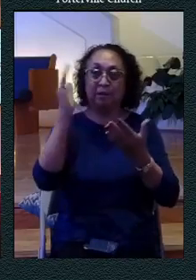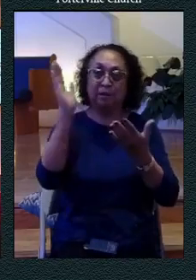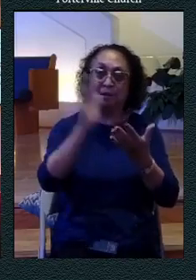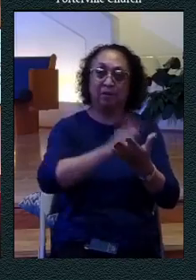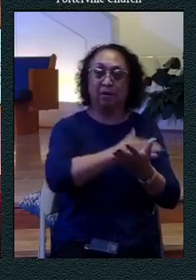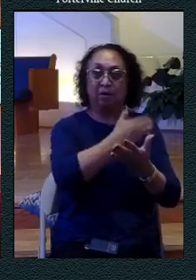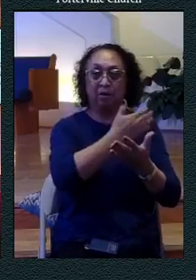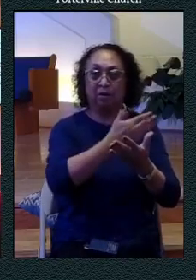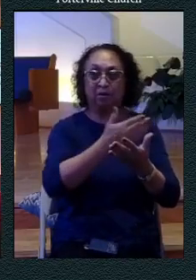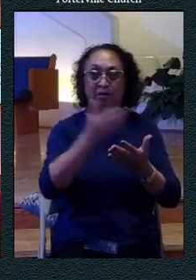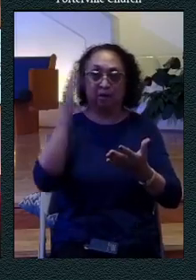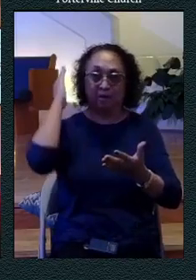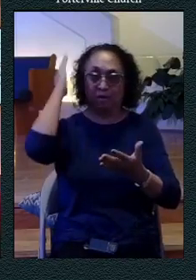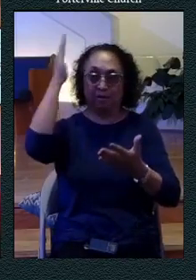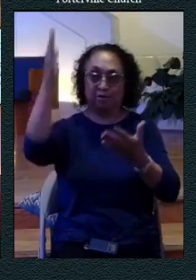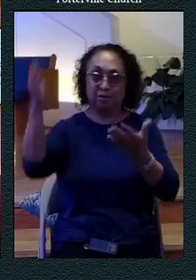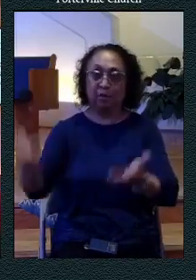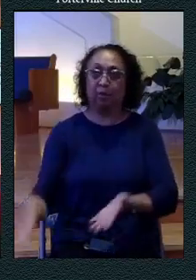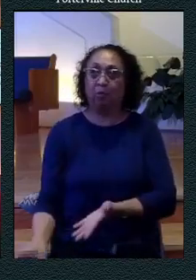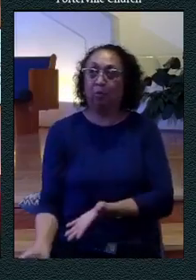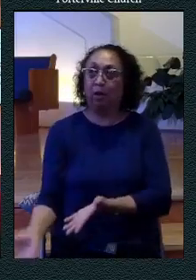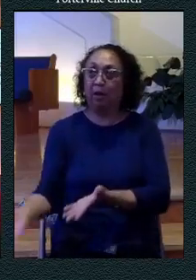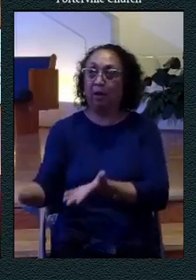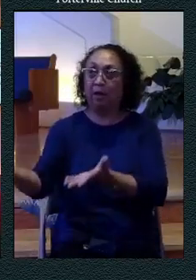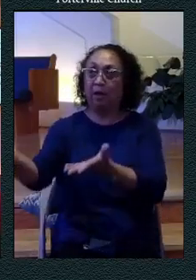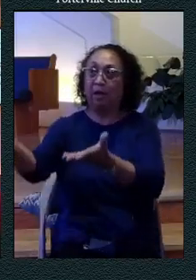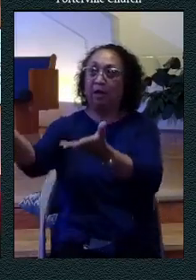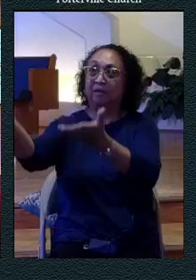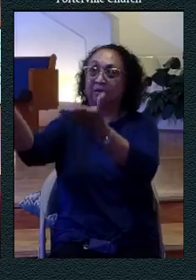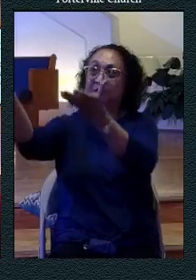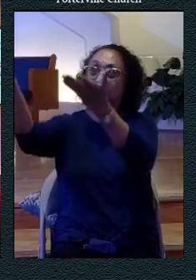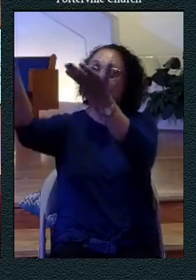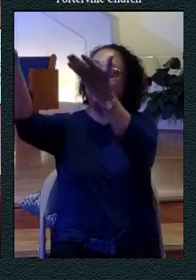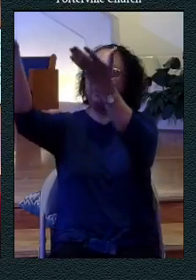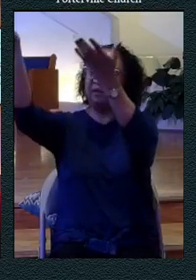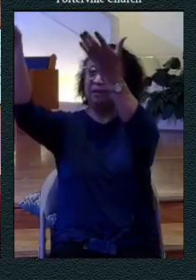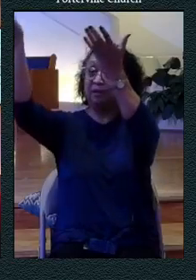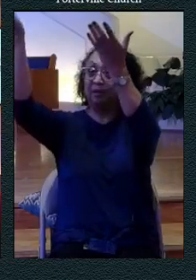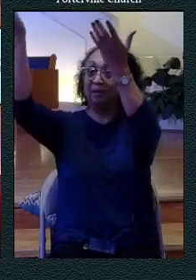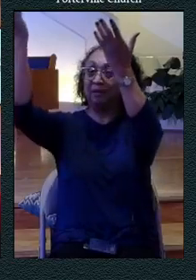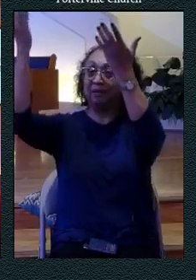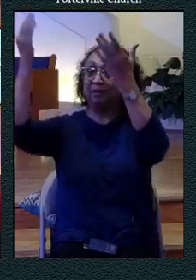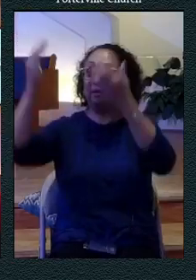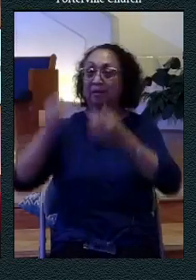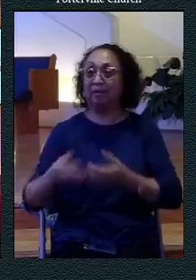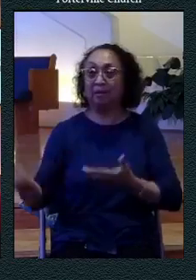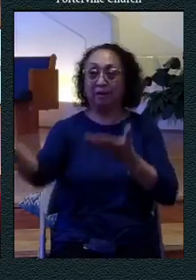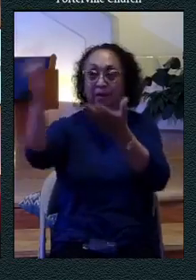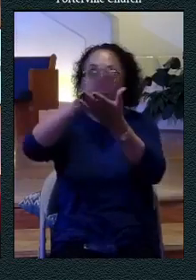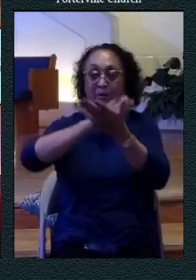morning our song shall rise to thee.